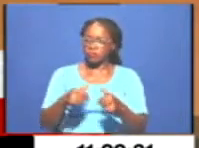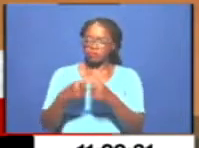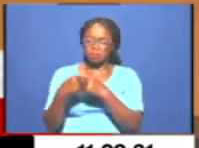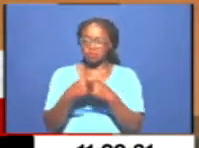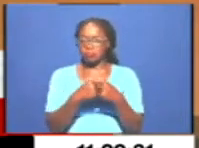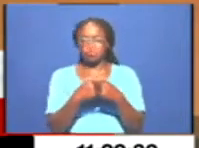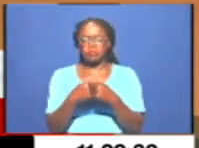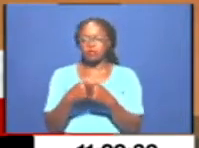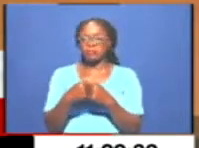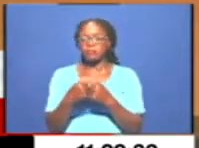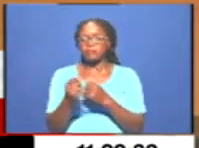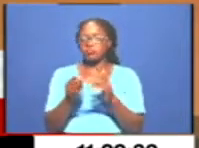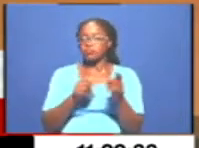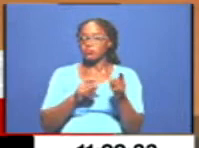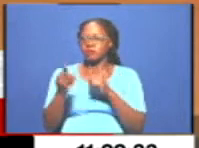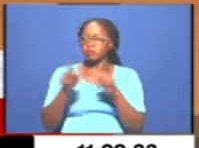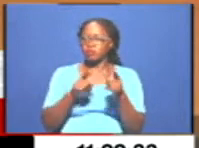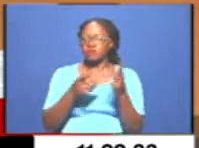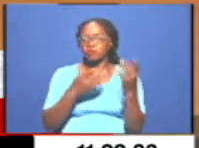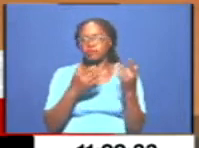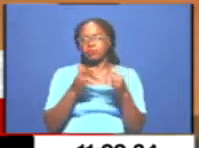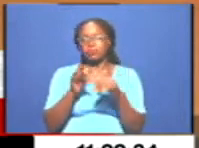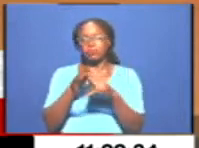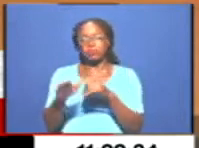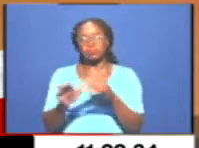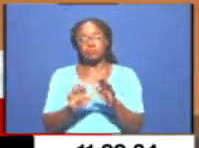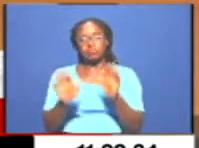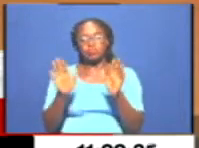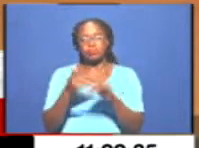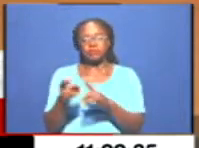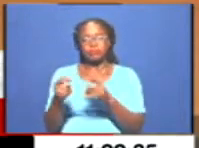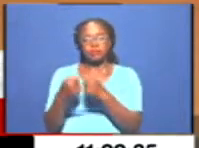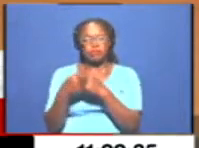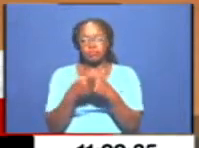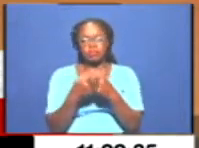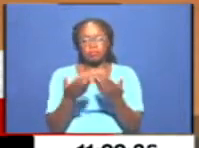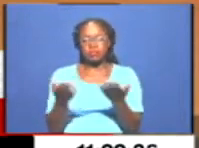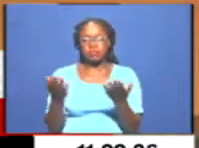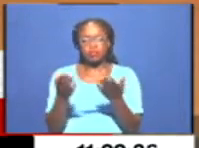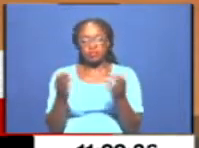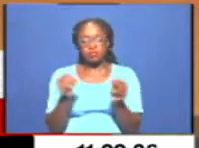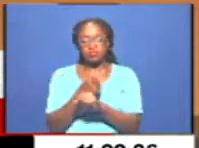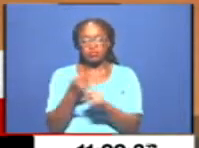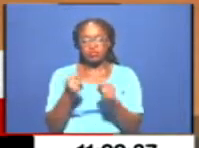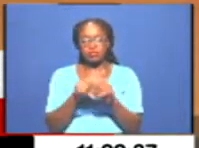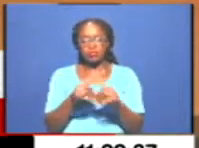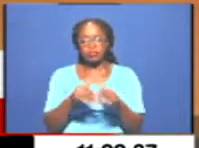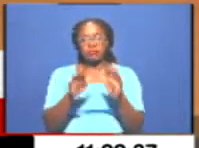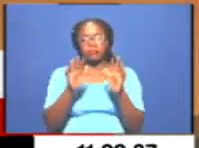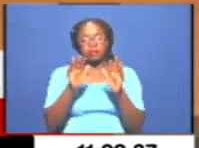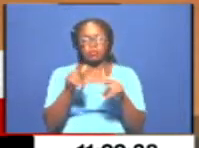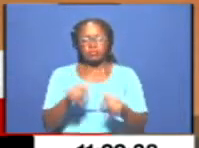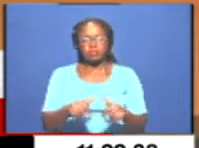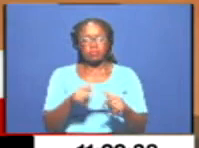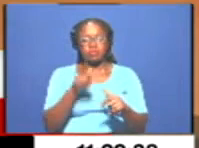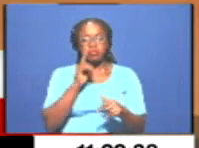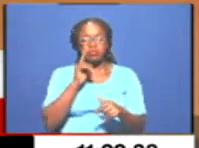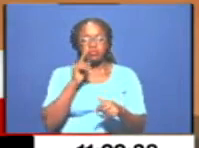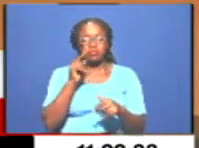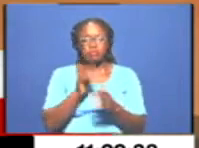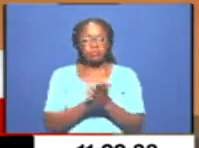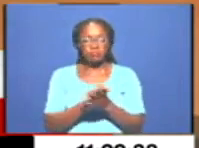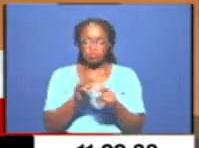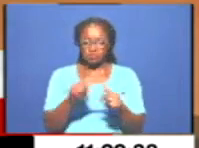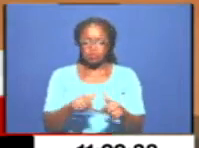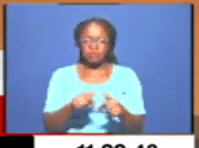travel. Mm-hmm. We were hoping they would leave much earlier, but because of those challenges, they were not able to, so they're leaving today and tomorrow. We hope they can do well